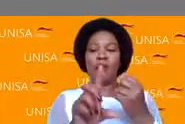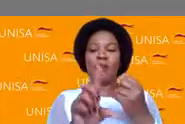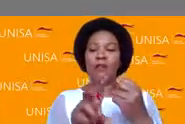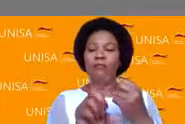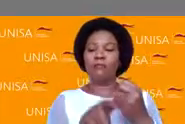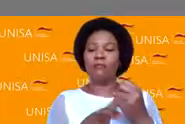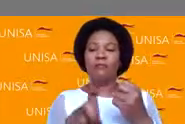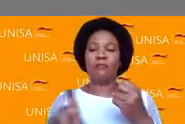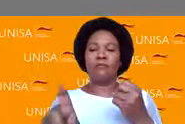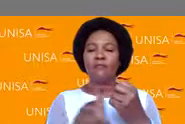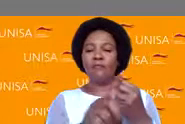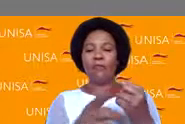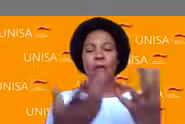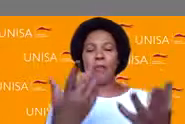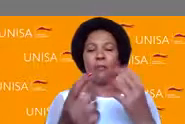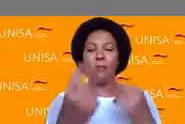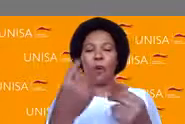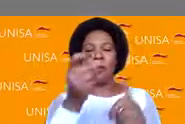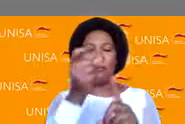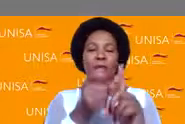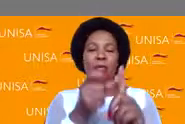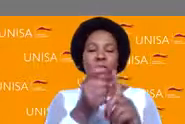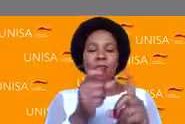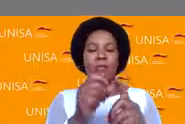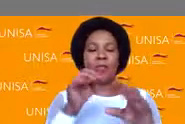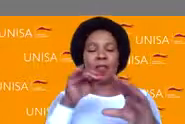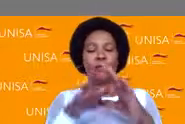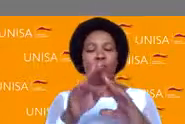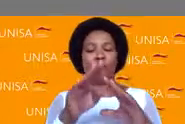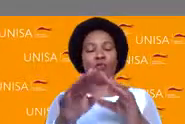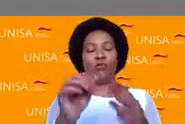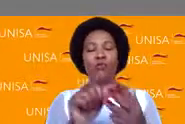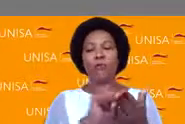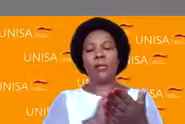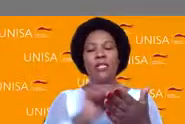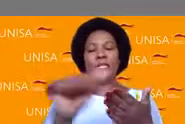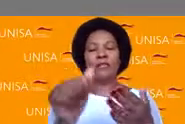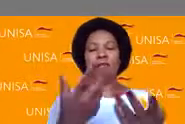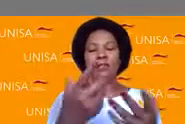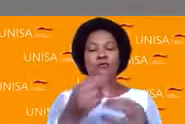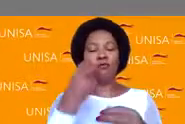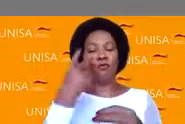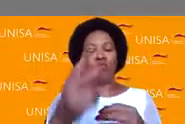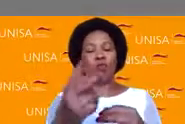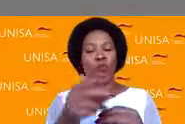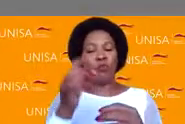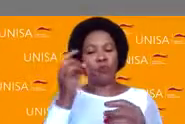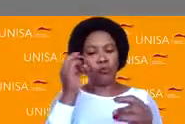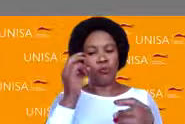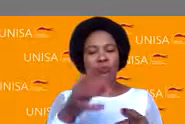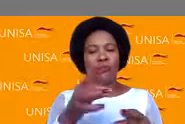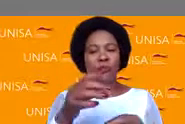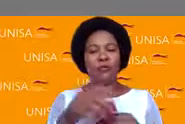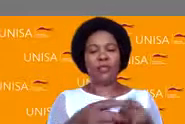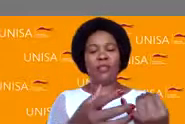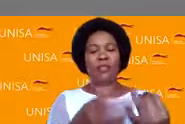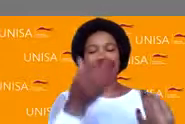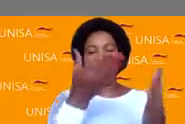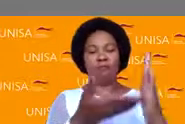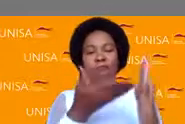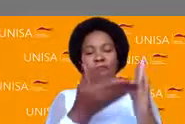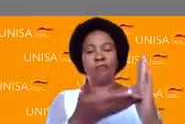you a direct message or there's an announcement, it will show on notifications. We also had,